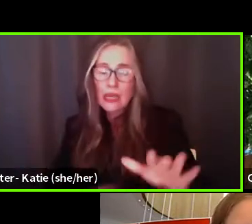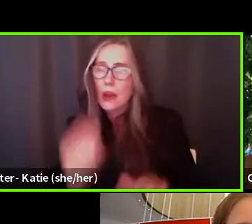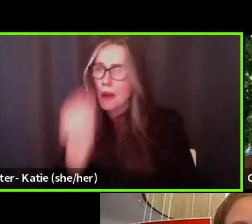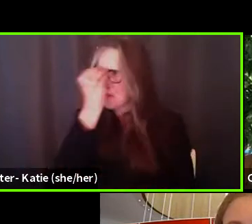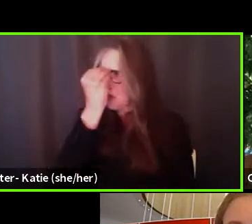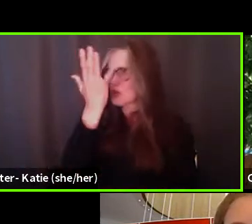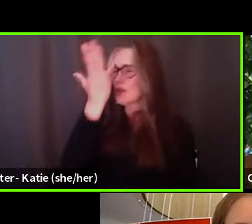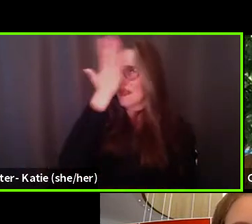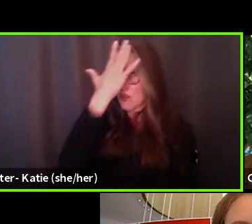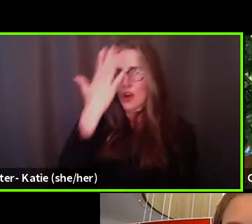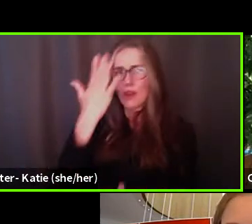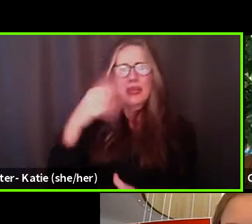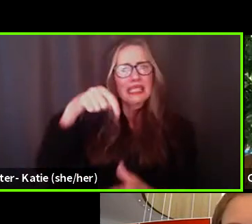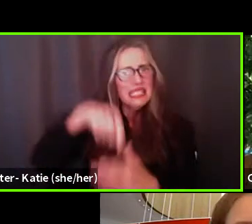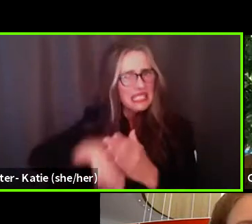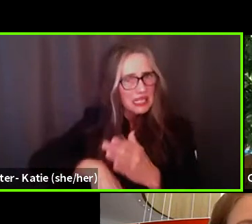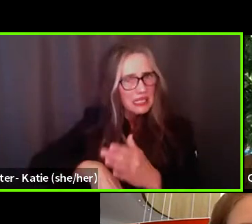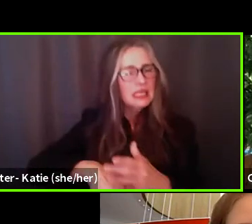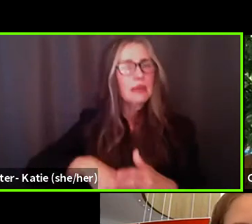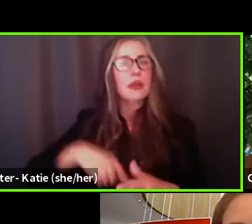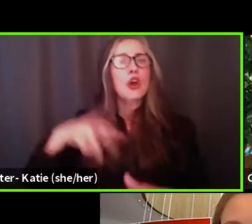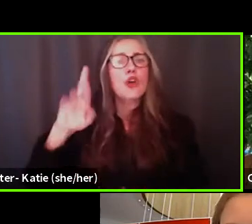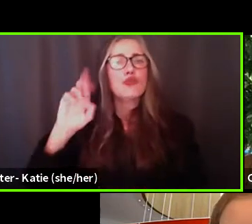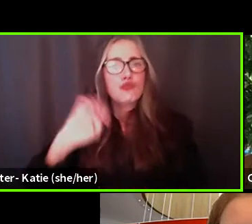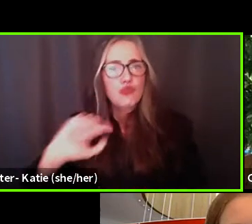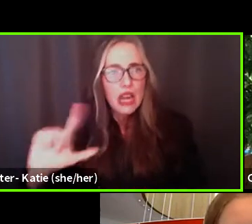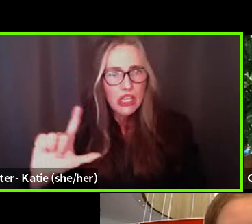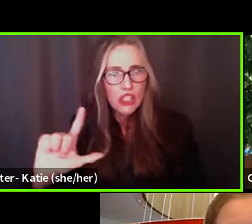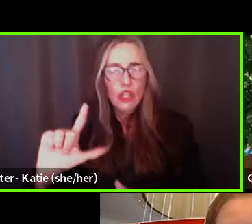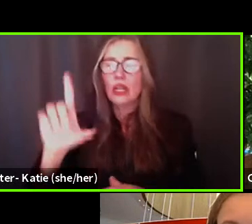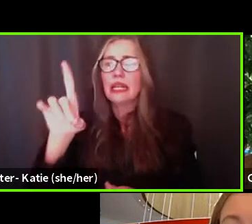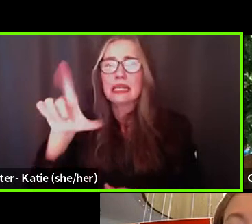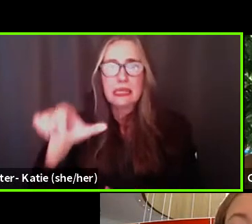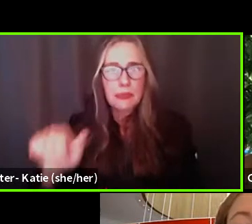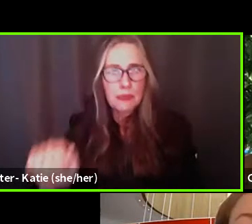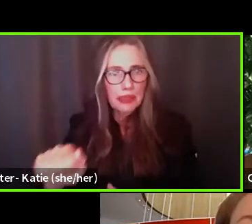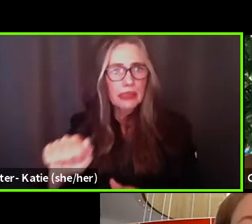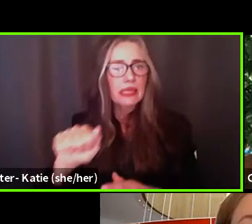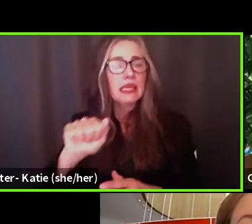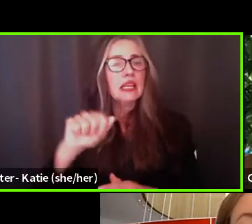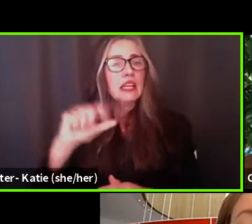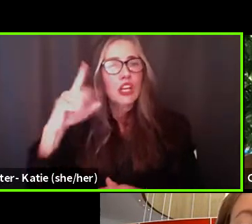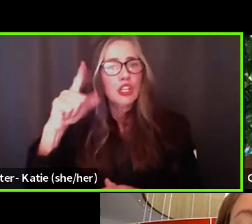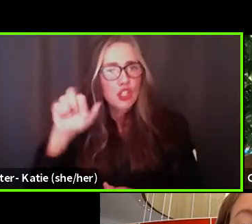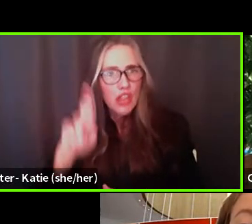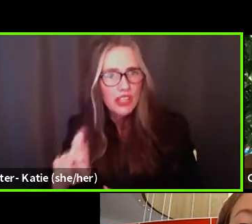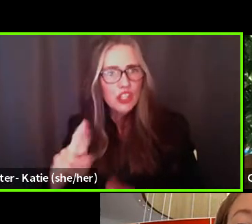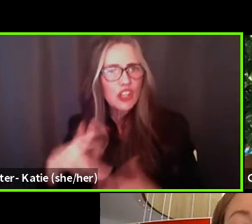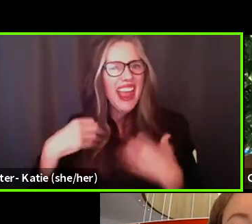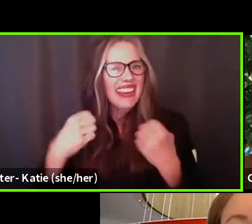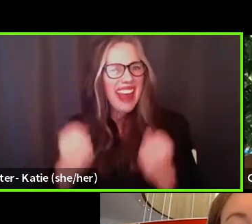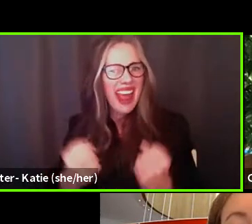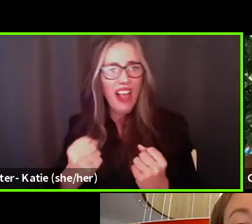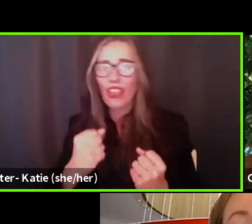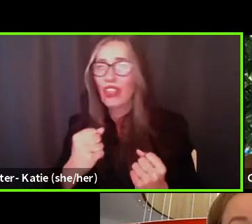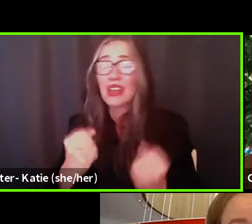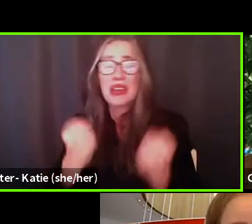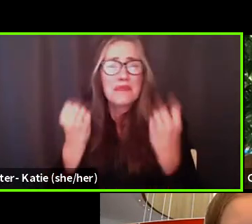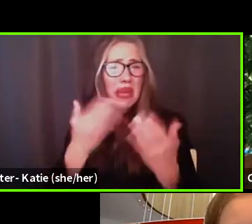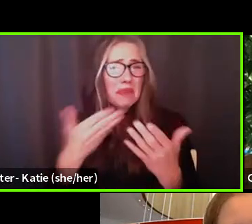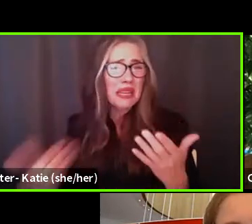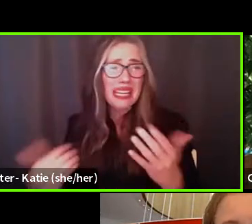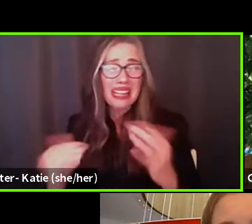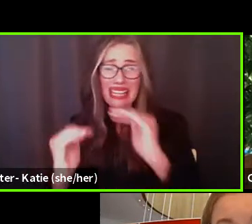racial disability gender and income-based health inequities this bill provides california with an opportunity to